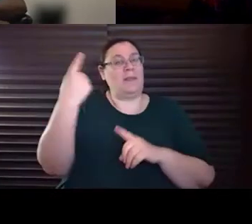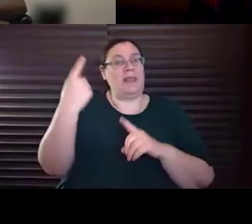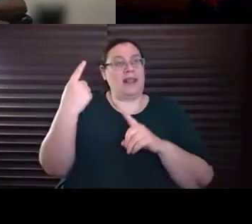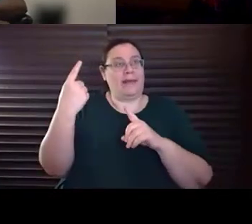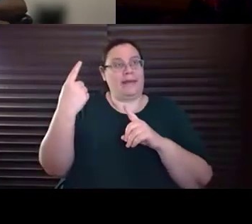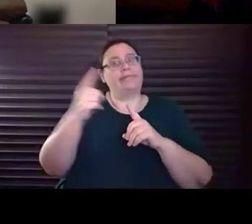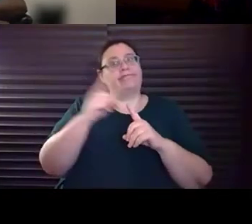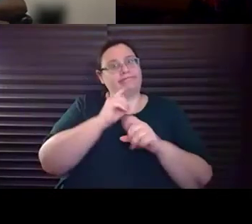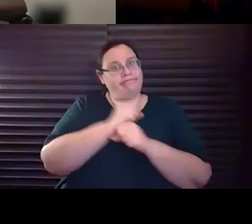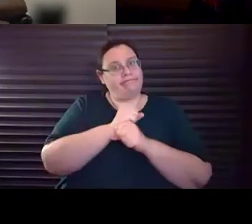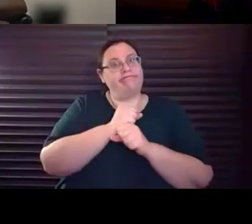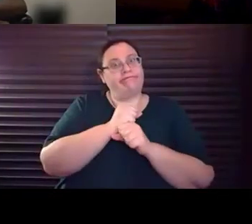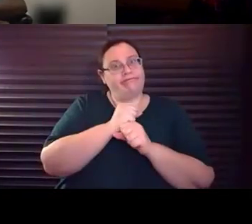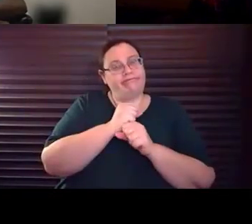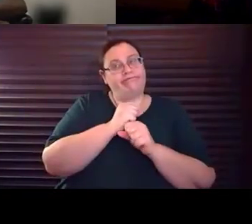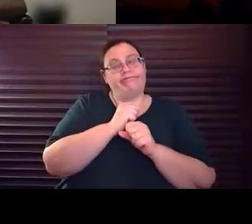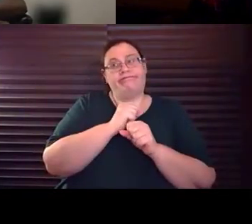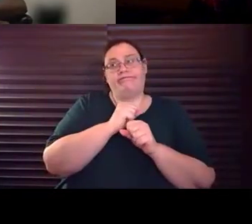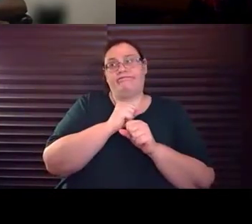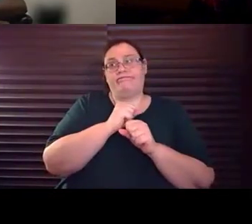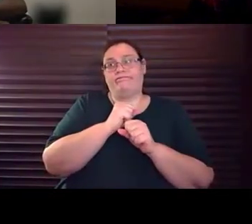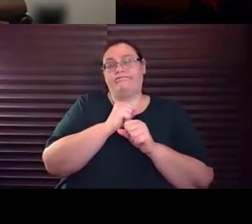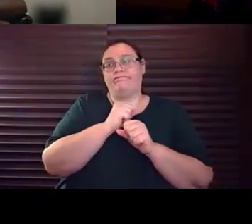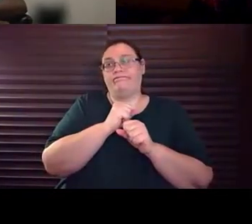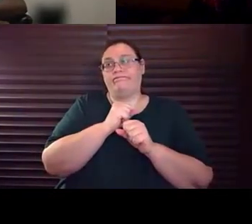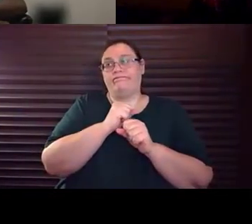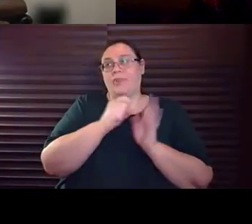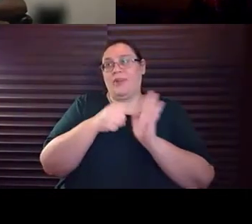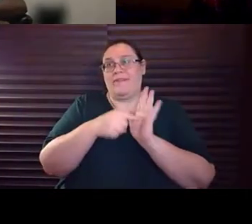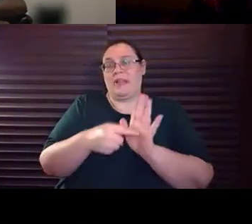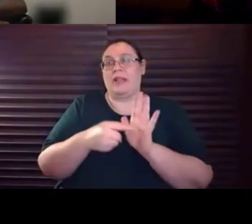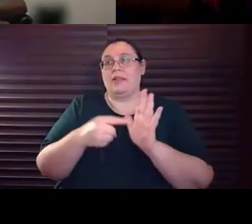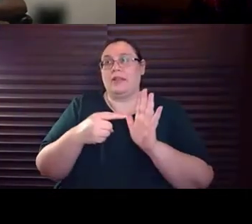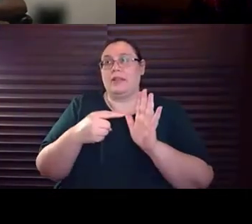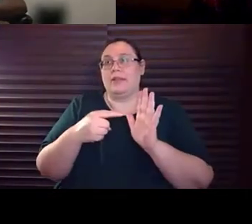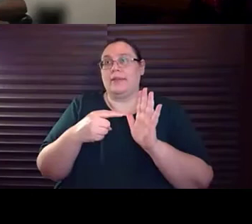reflective of like, us,